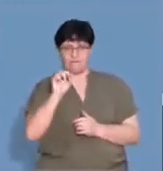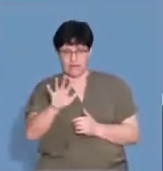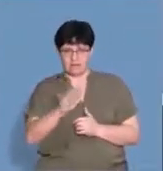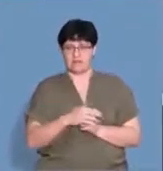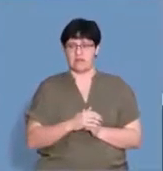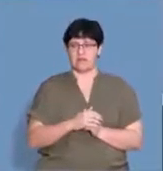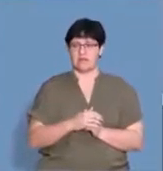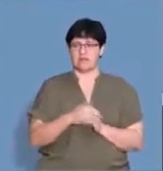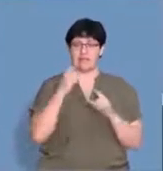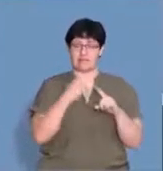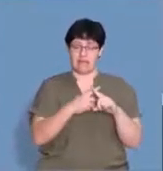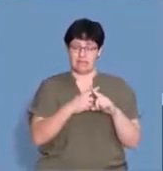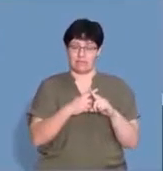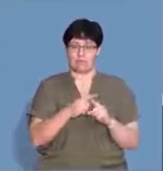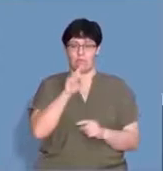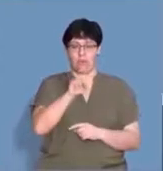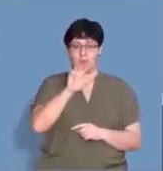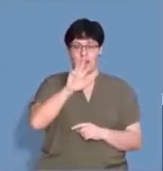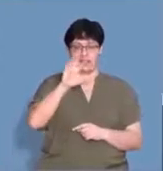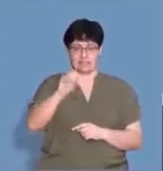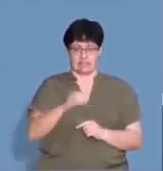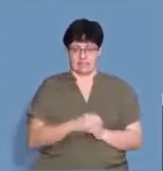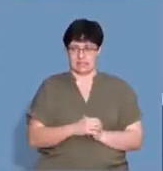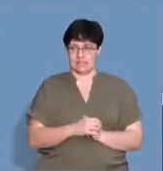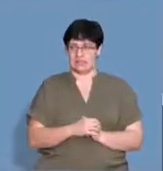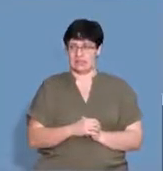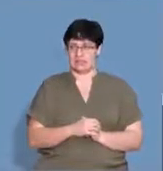62,5 times 190.